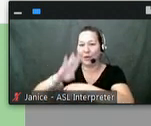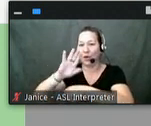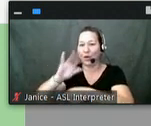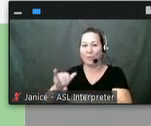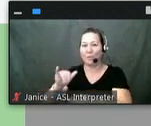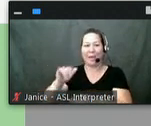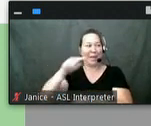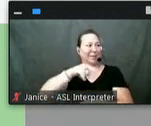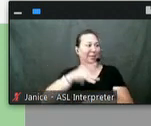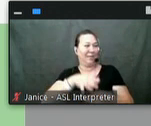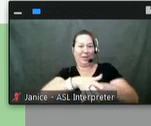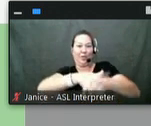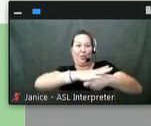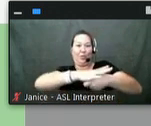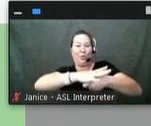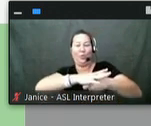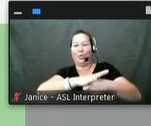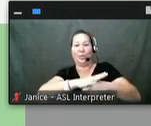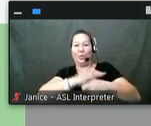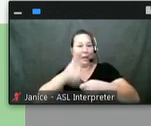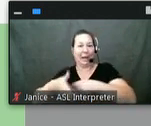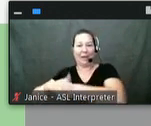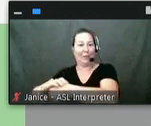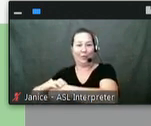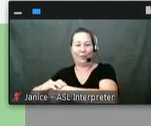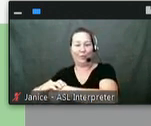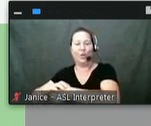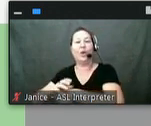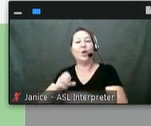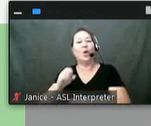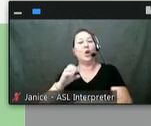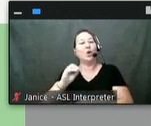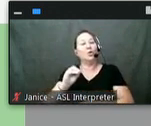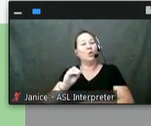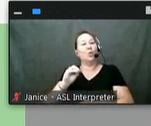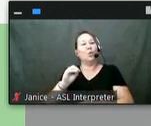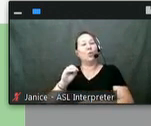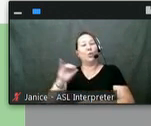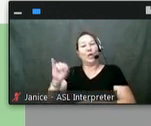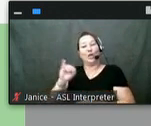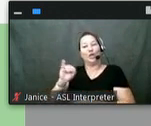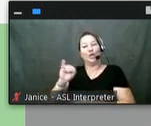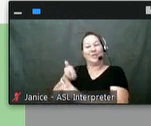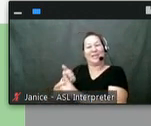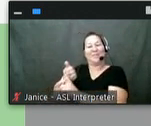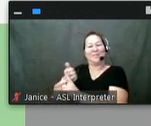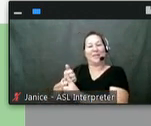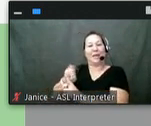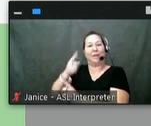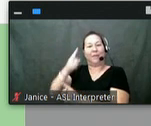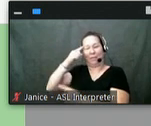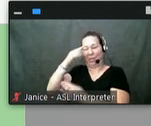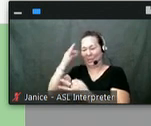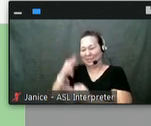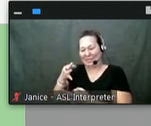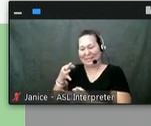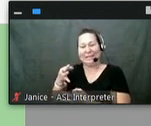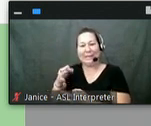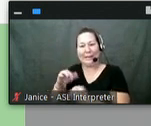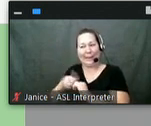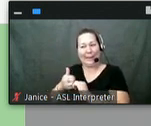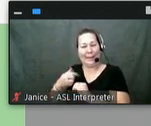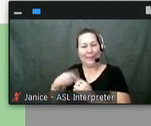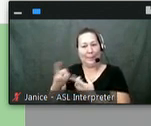at risk. And that's a dilemma that a policymaker must have to review when they go into this process. If you could go down a little